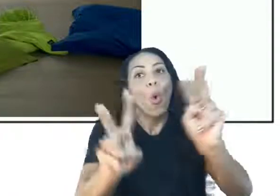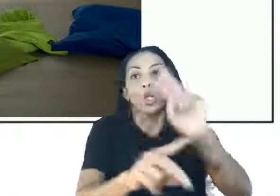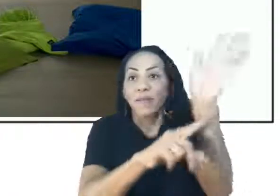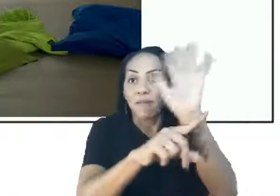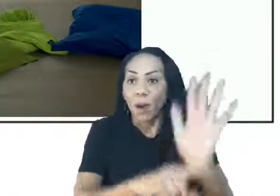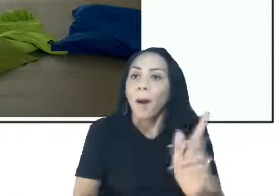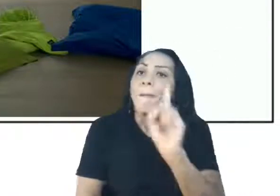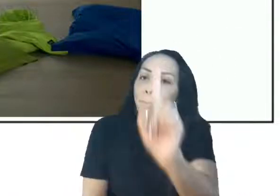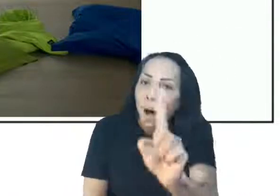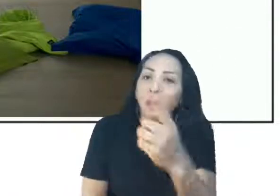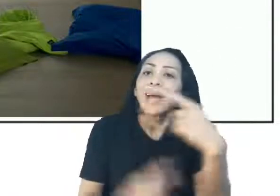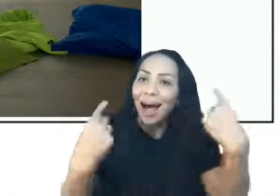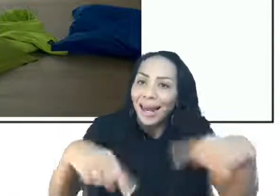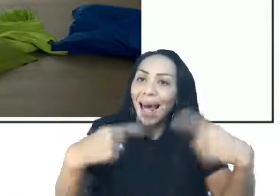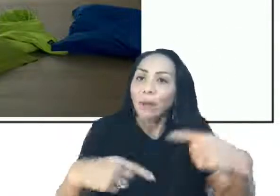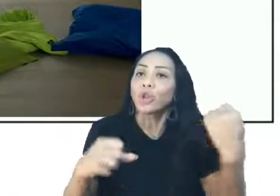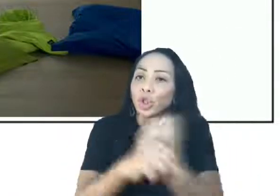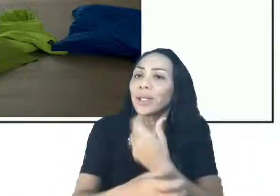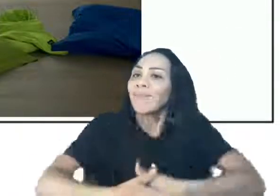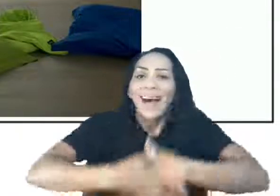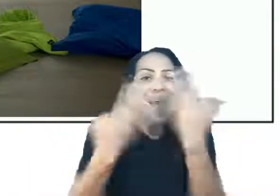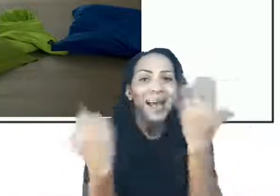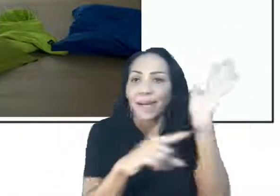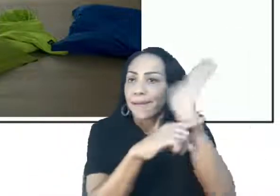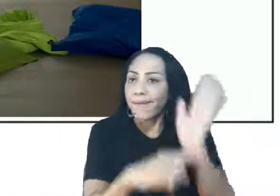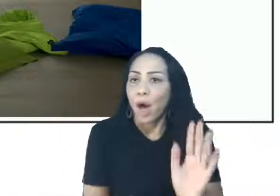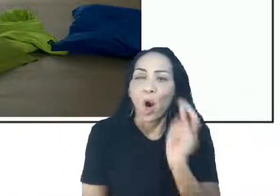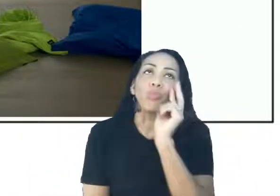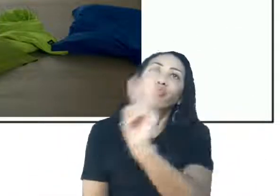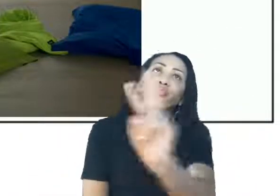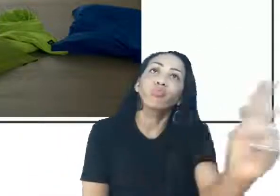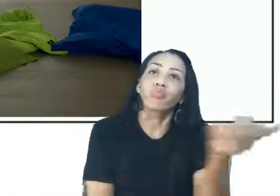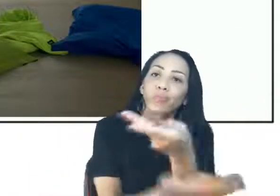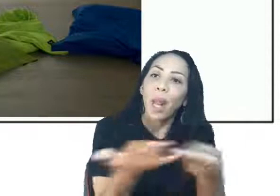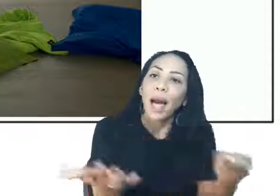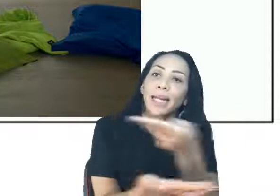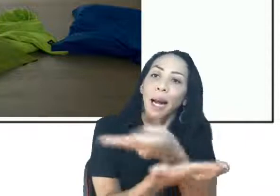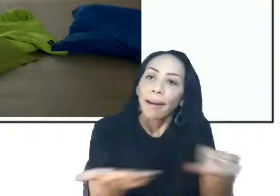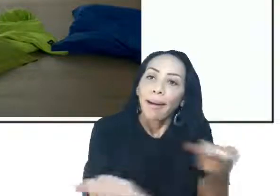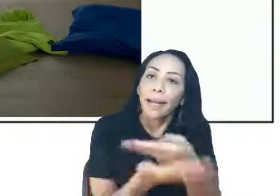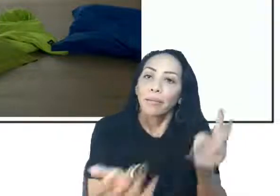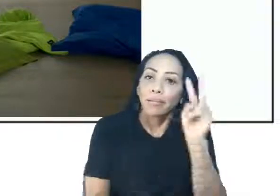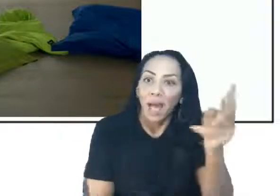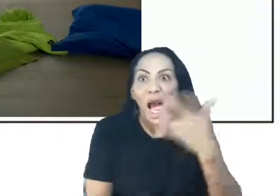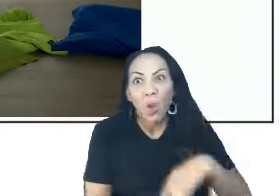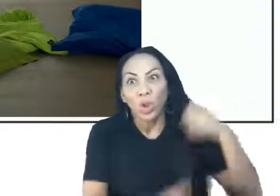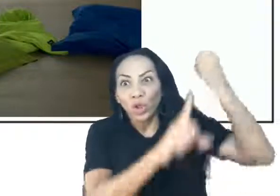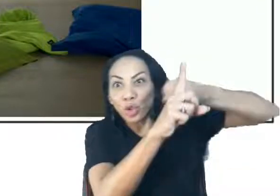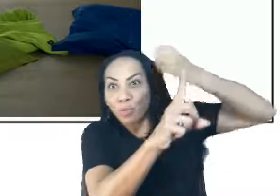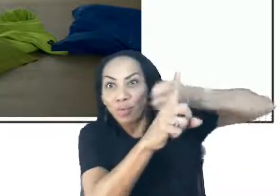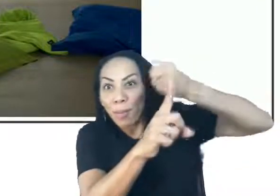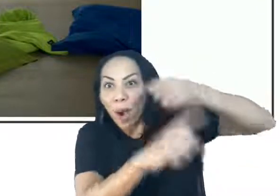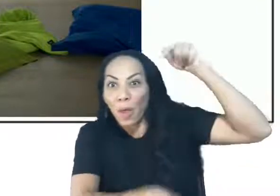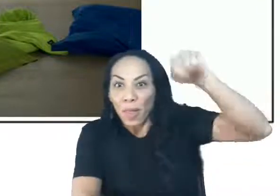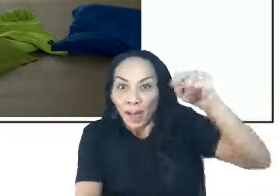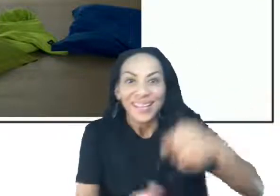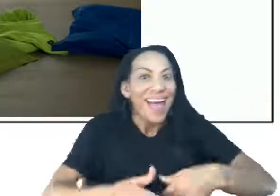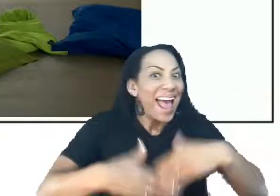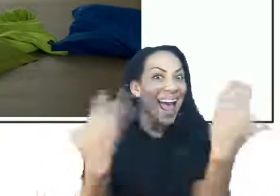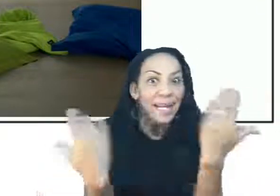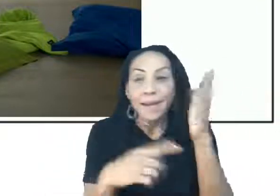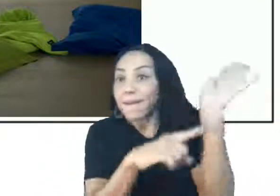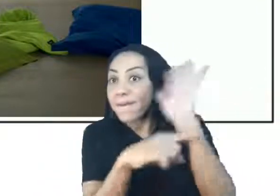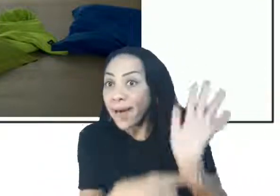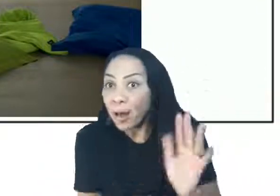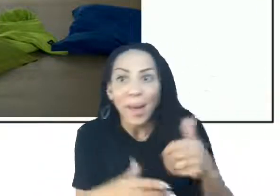any film at Watershed, which I really want to kind of, shout about, that for any film, for any screening of